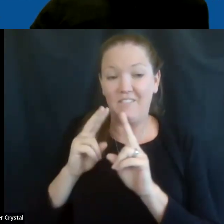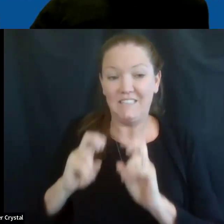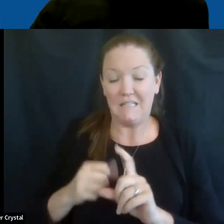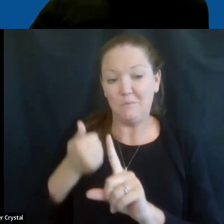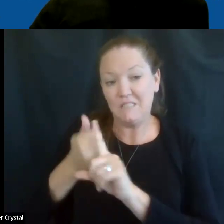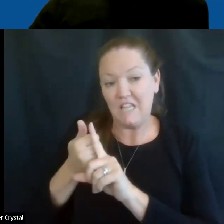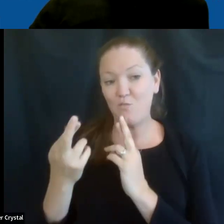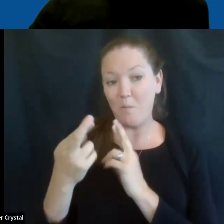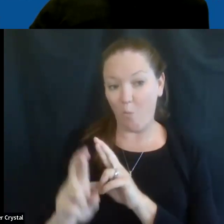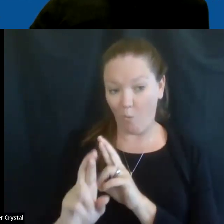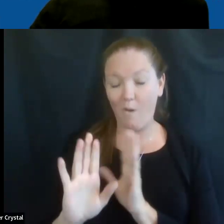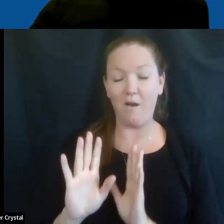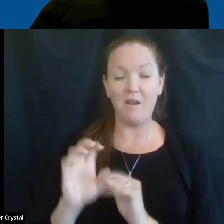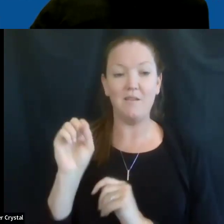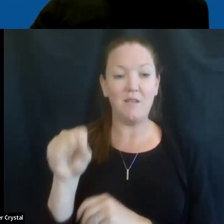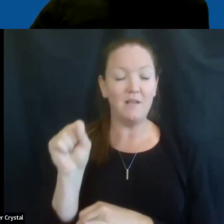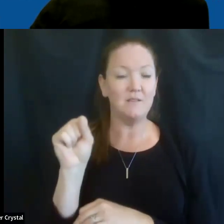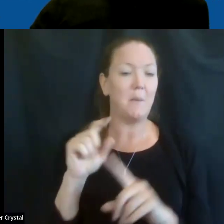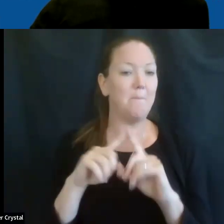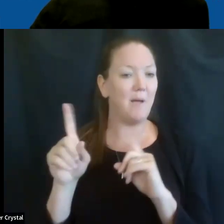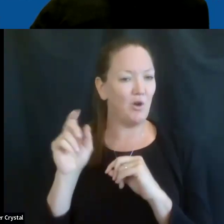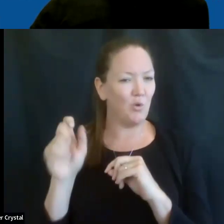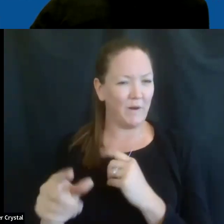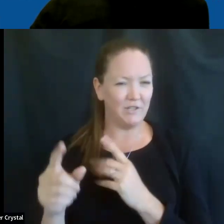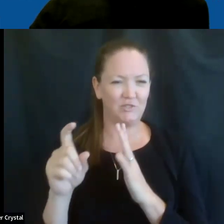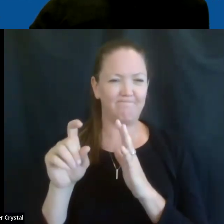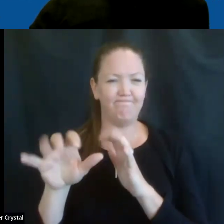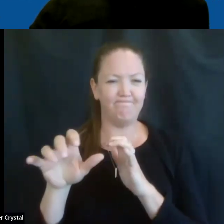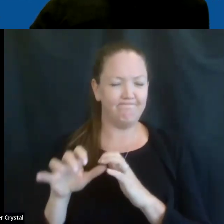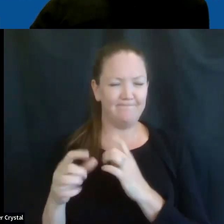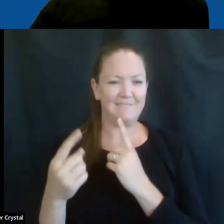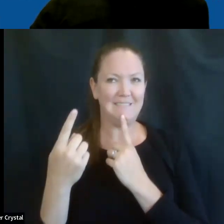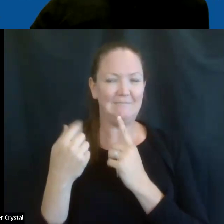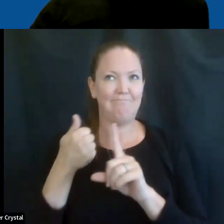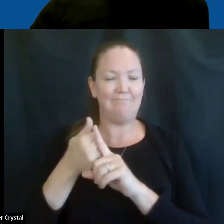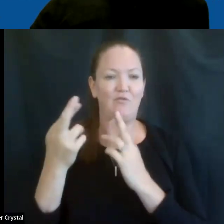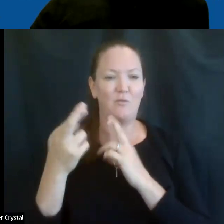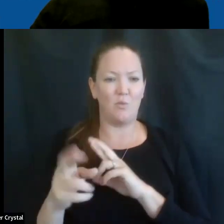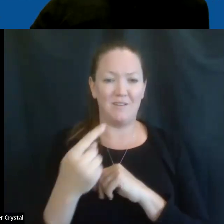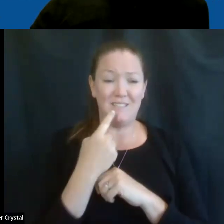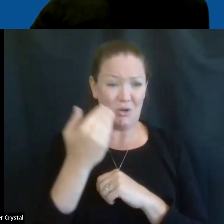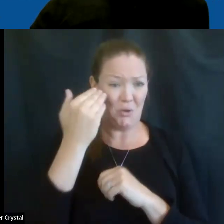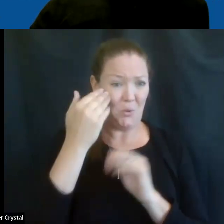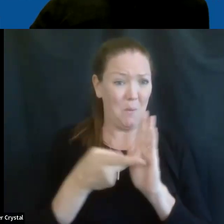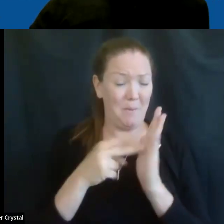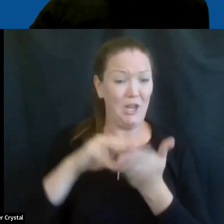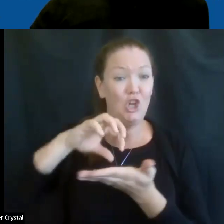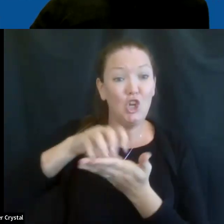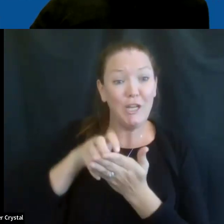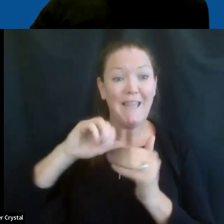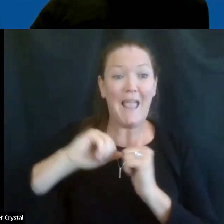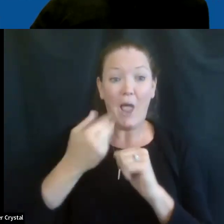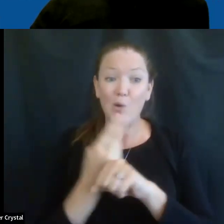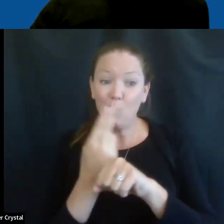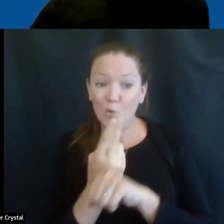report, the questions that people self-report on, they're things like, do you know what a cookies is or how to use it? Are